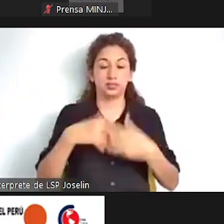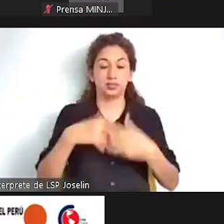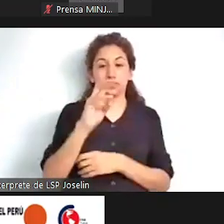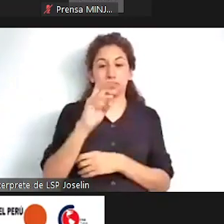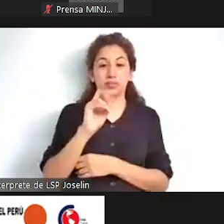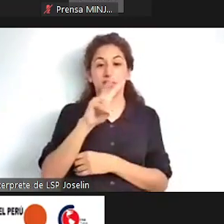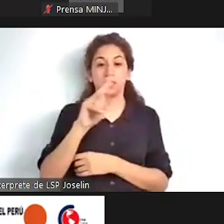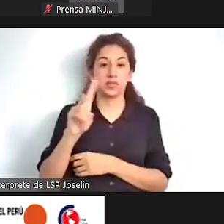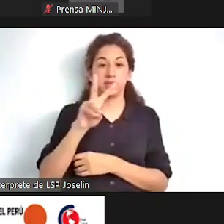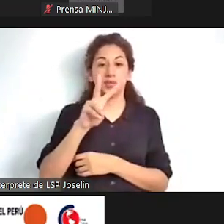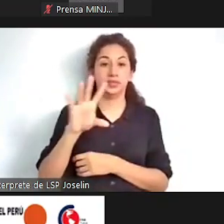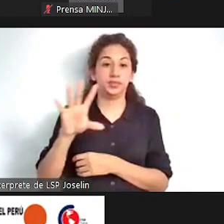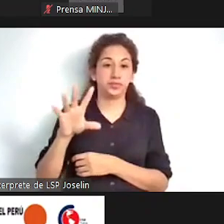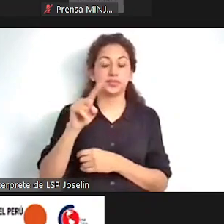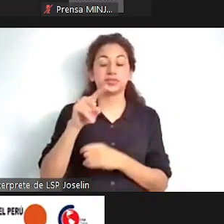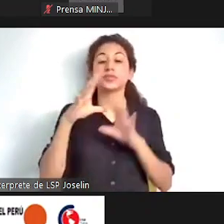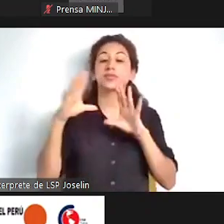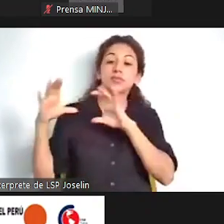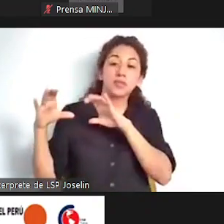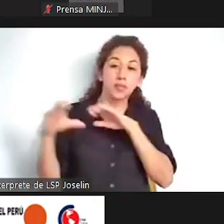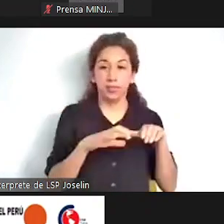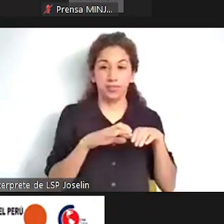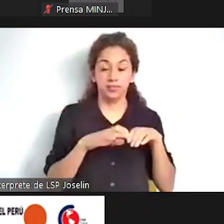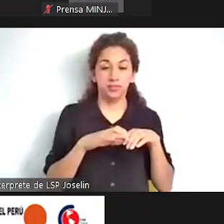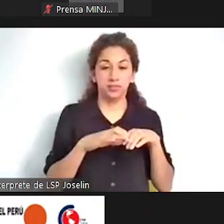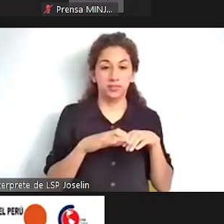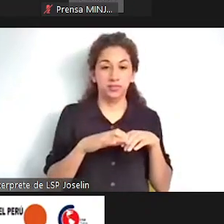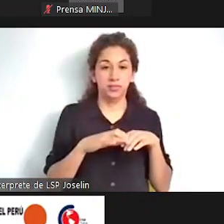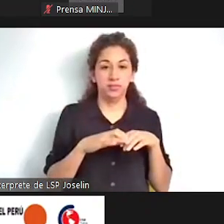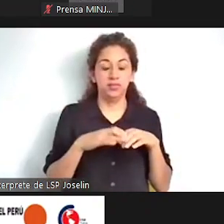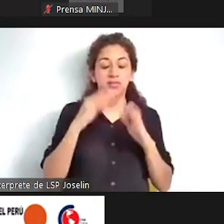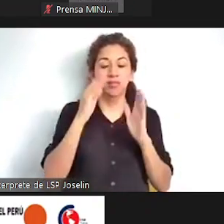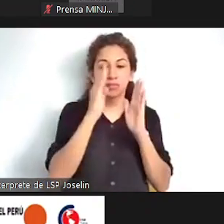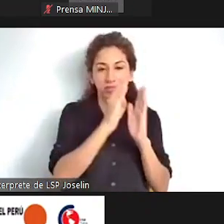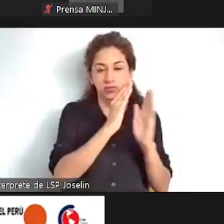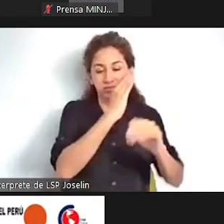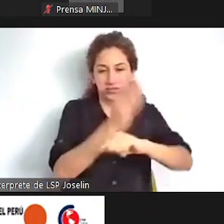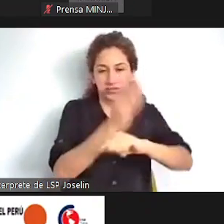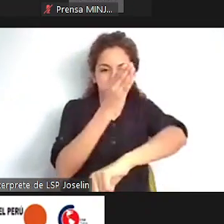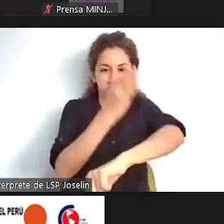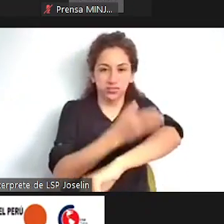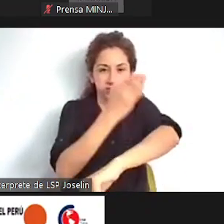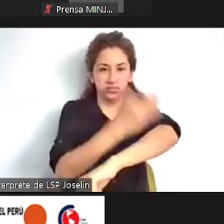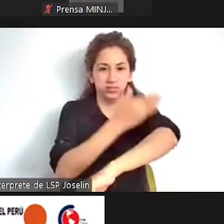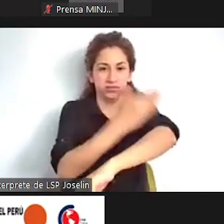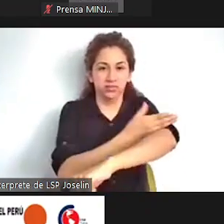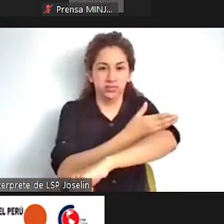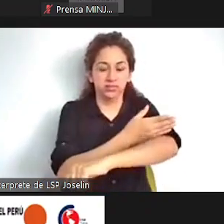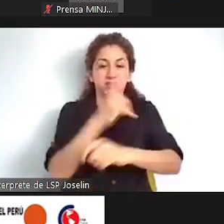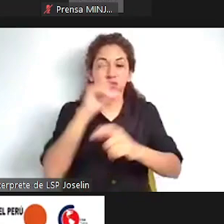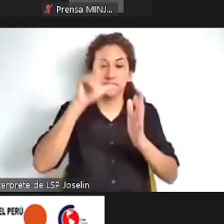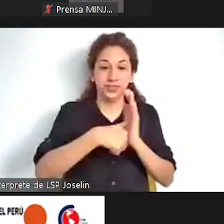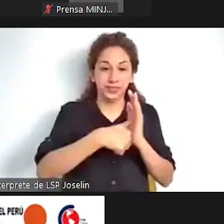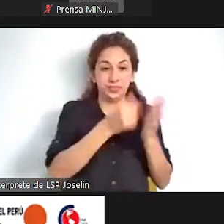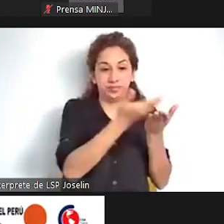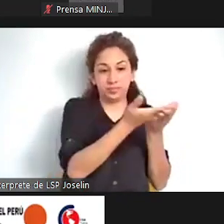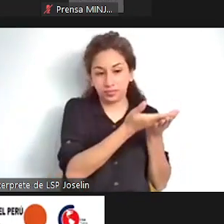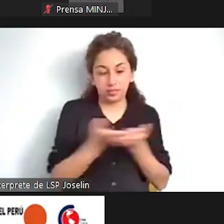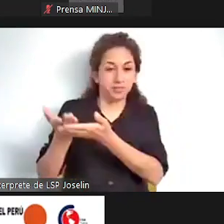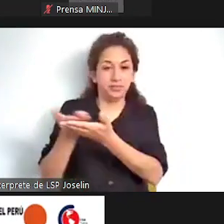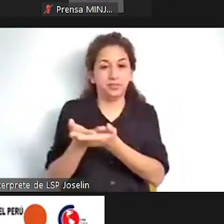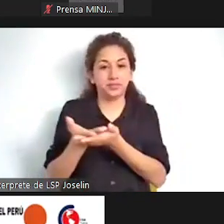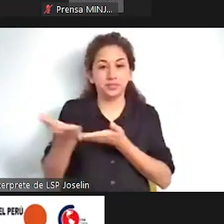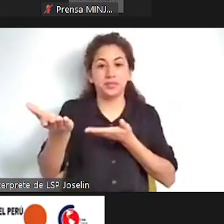2021 2025 will be undertaken progressively and will be financed based on the